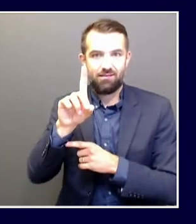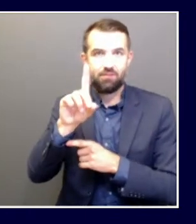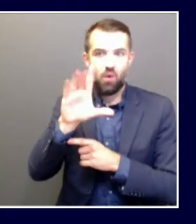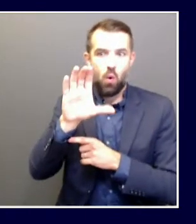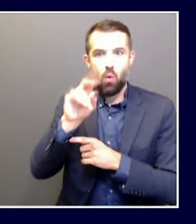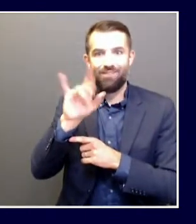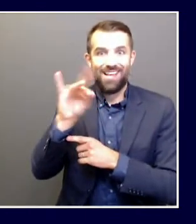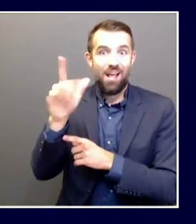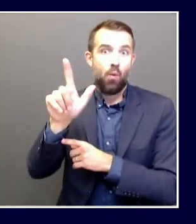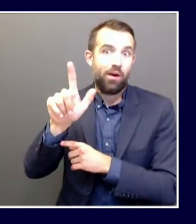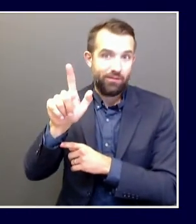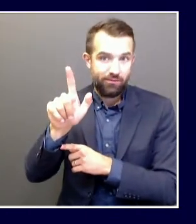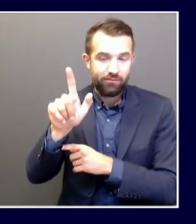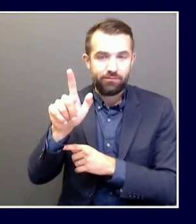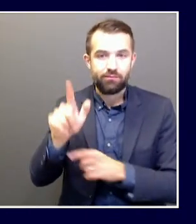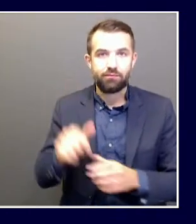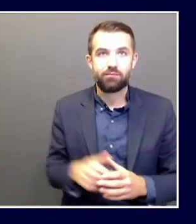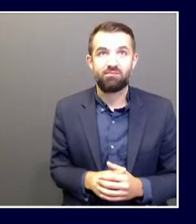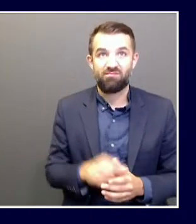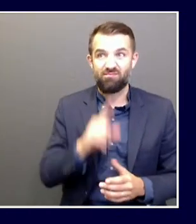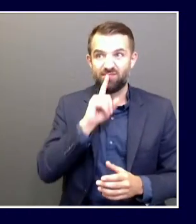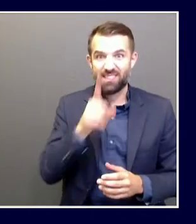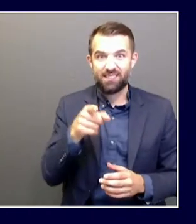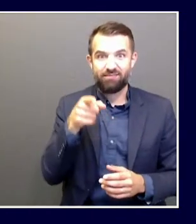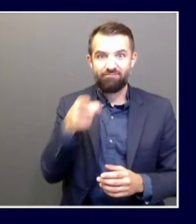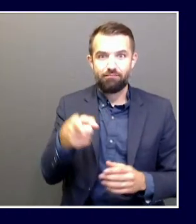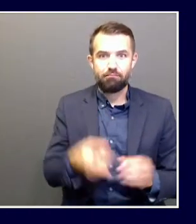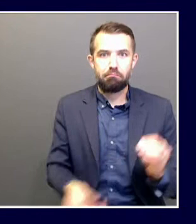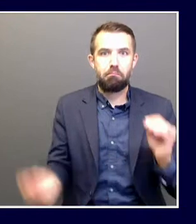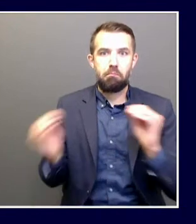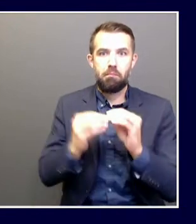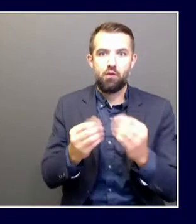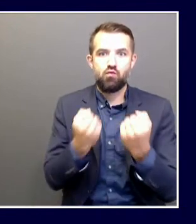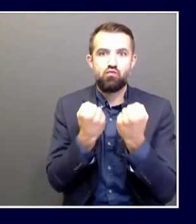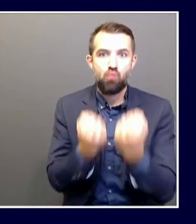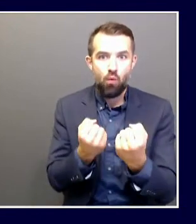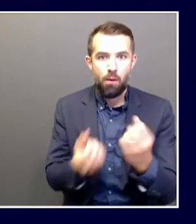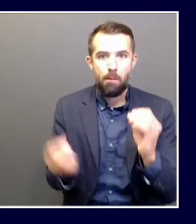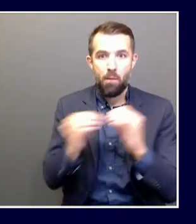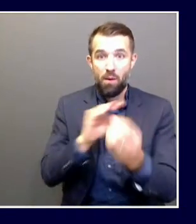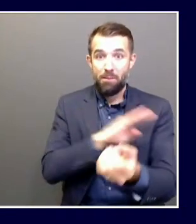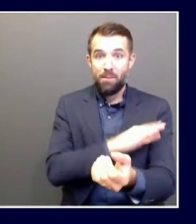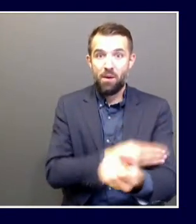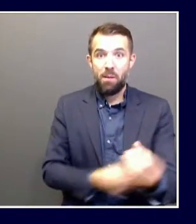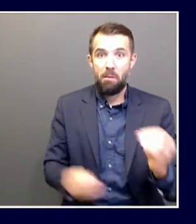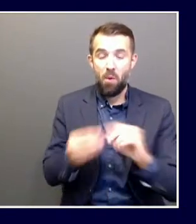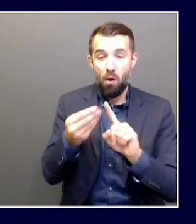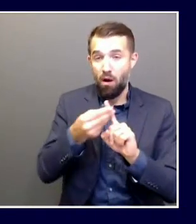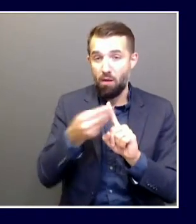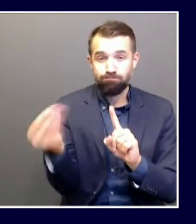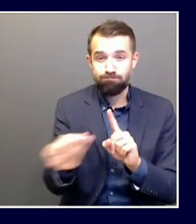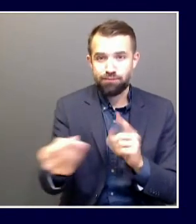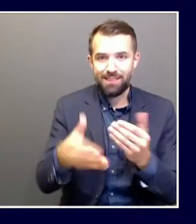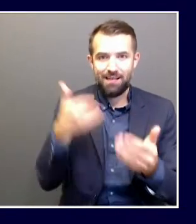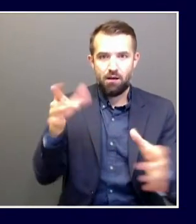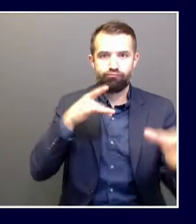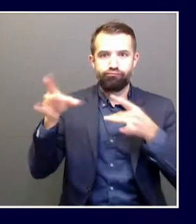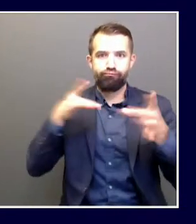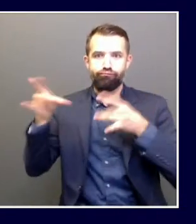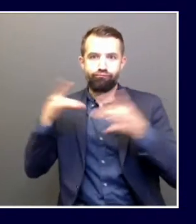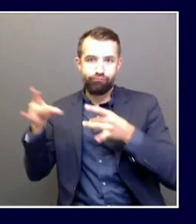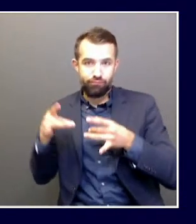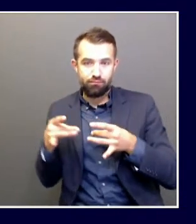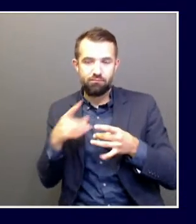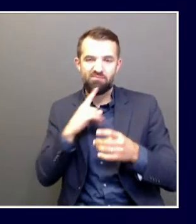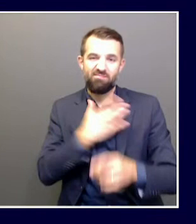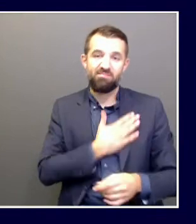spreads much more easily, but we're not powerless. Being vaccinated, wearing masks, moving gatherings outdoors as